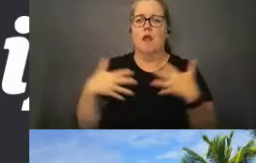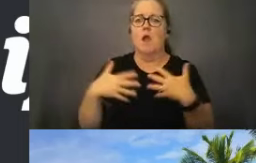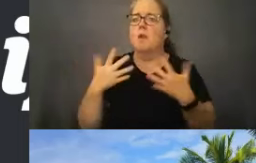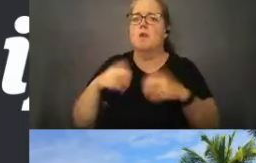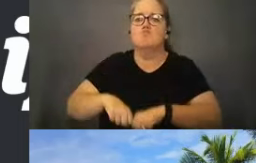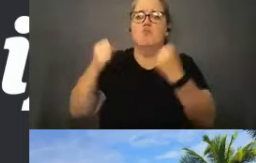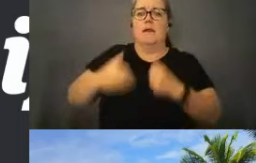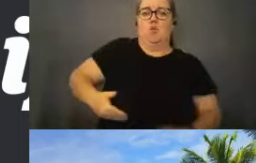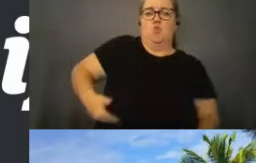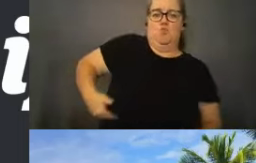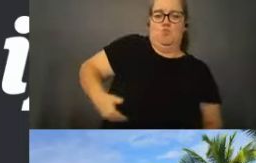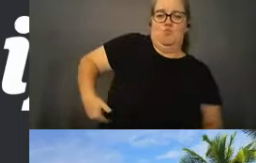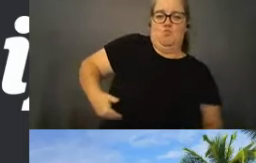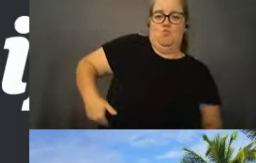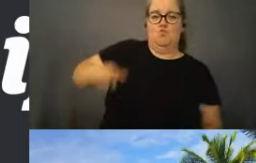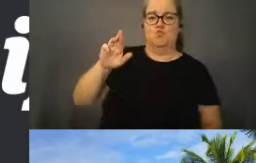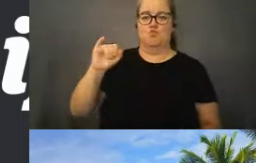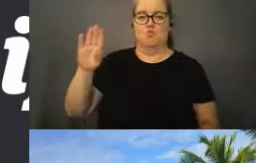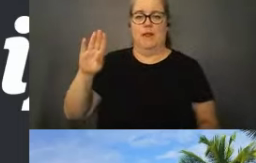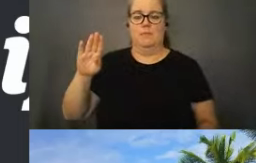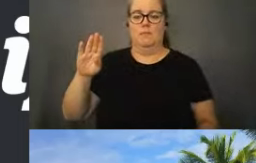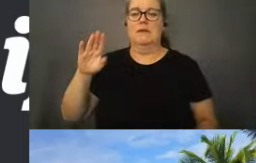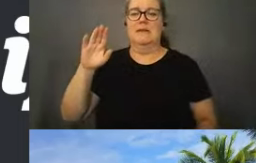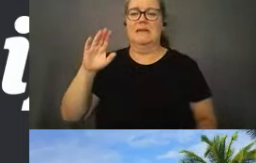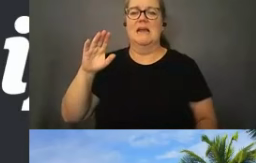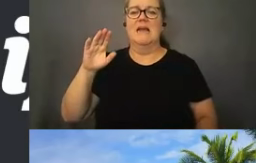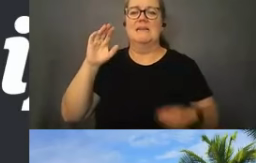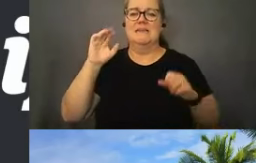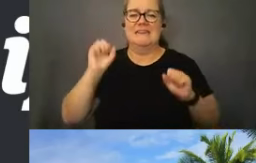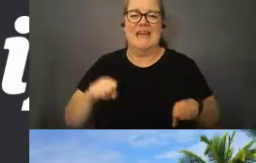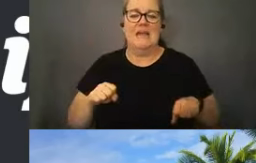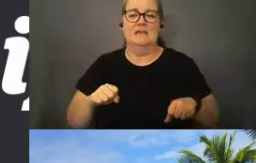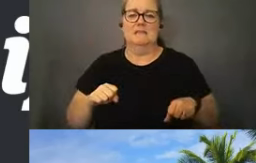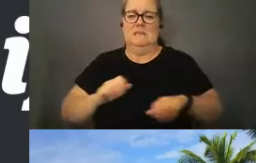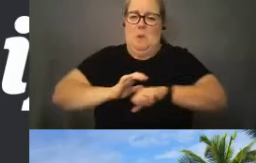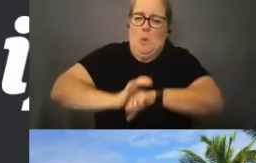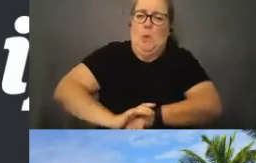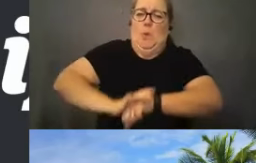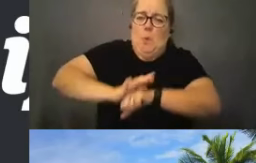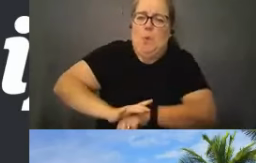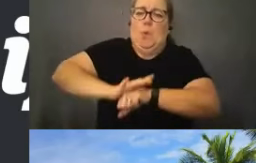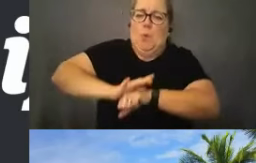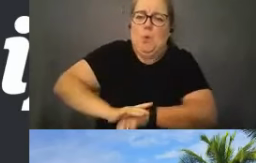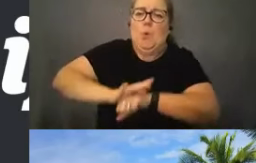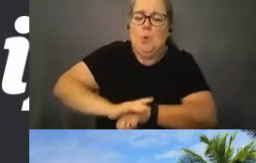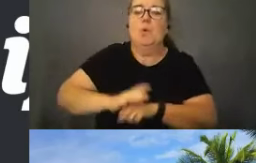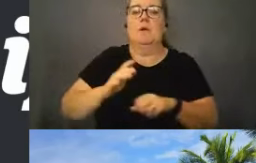break someone's rib. It can be crunchy when you are pushing on their